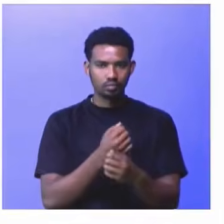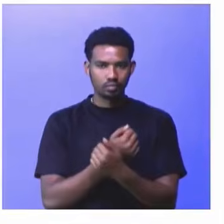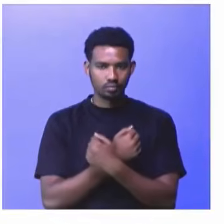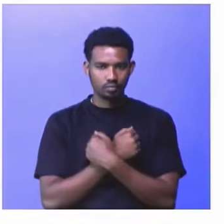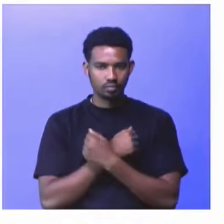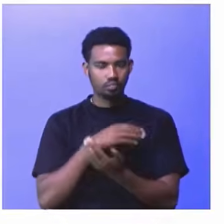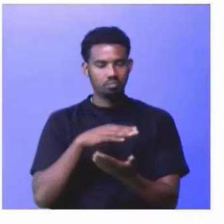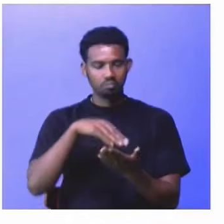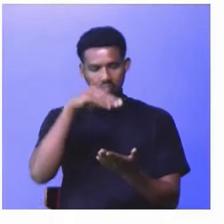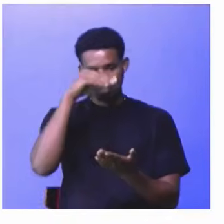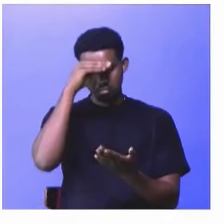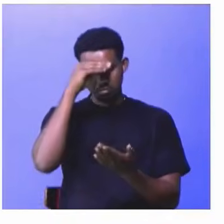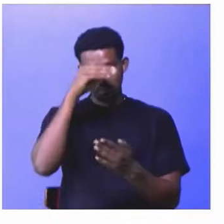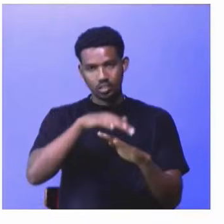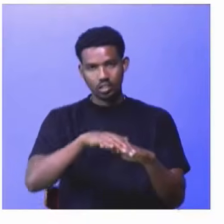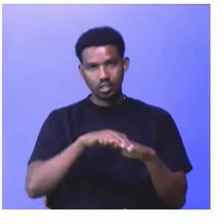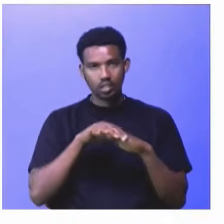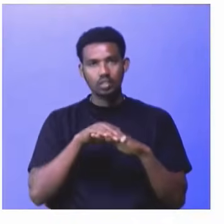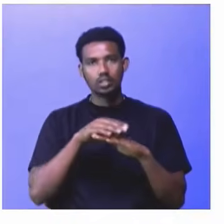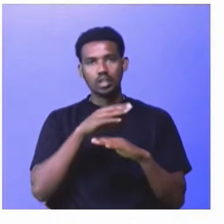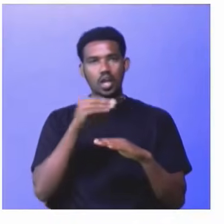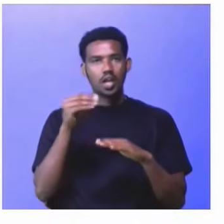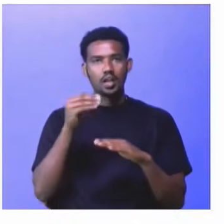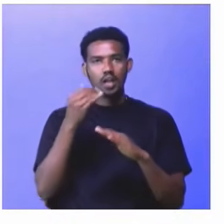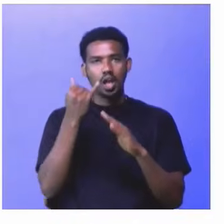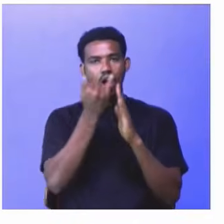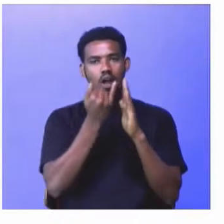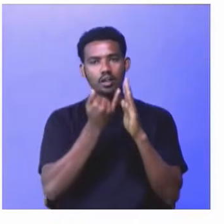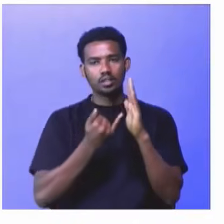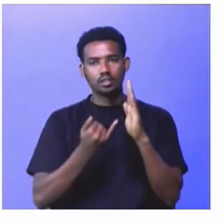and art.